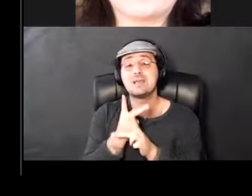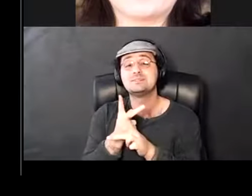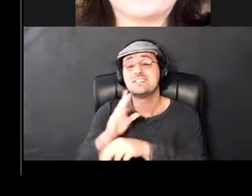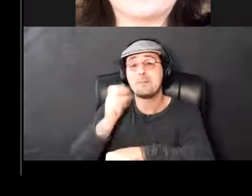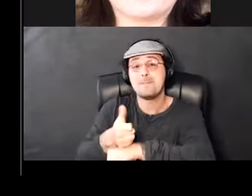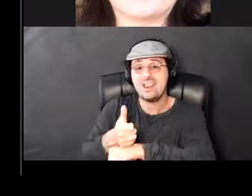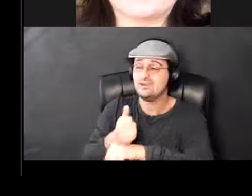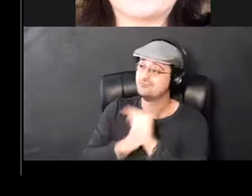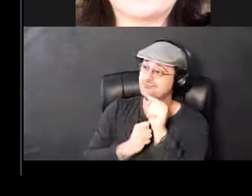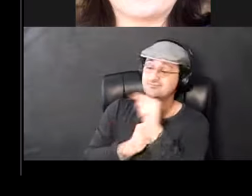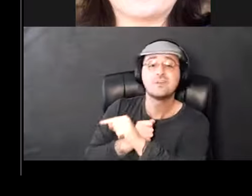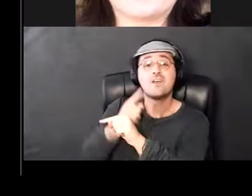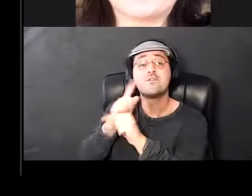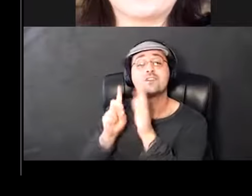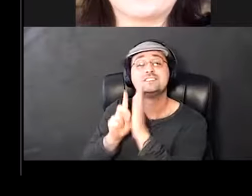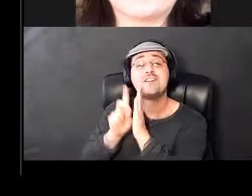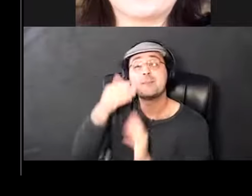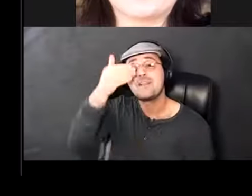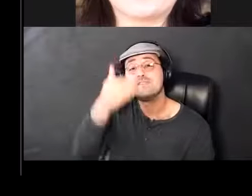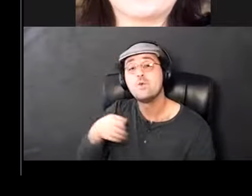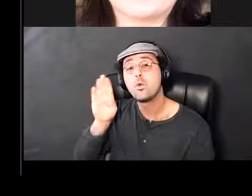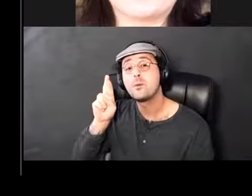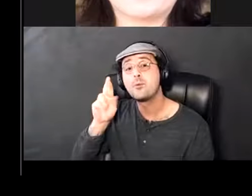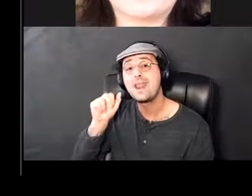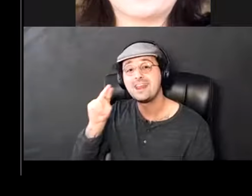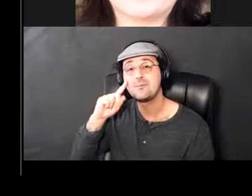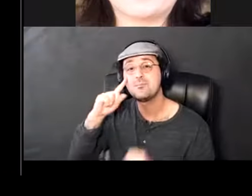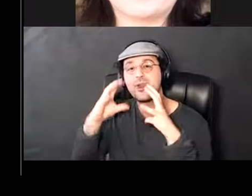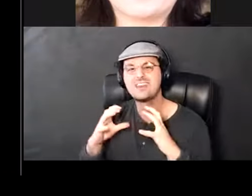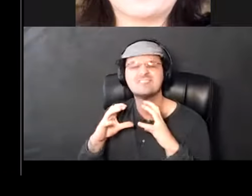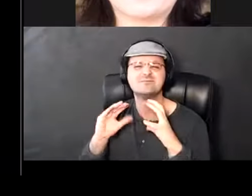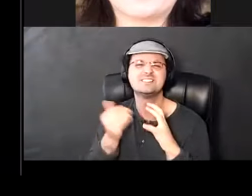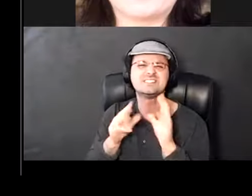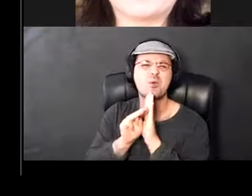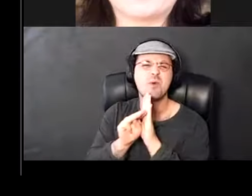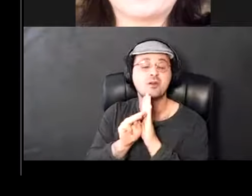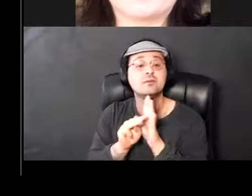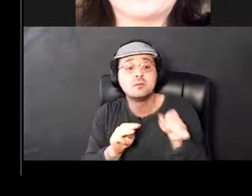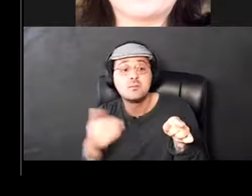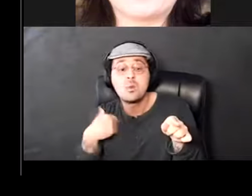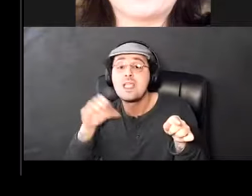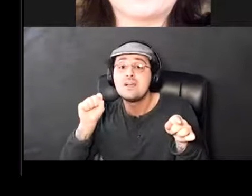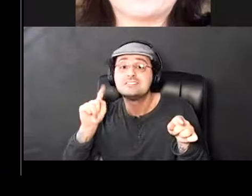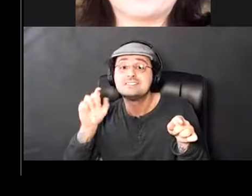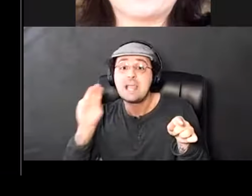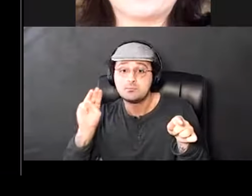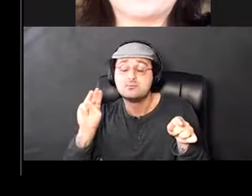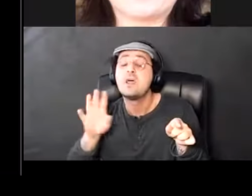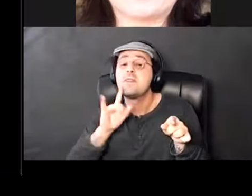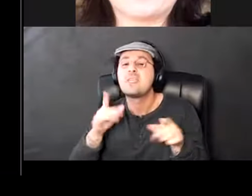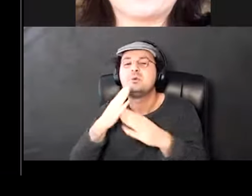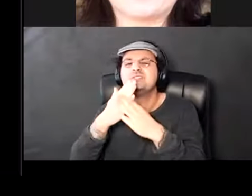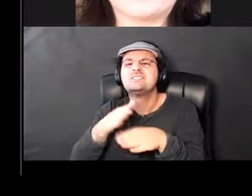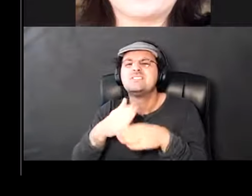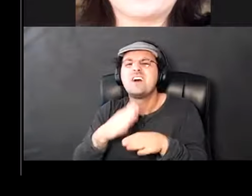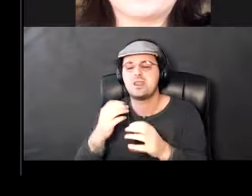developing forebrain, which again is our model system, we have these stem cells down here. They divide to make more of themselves. At some point, they